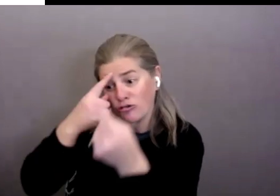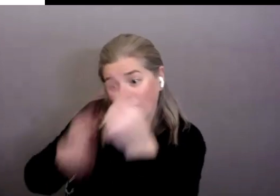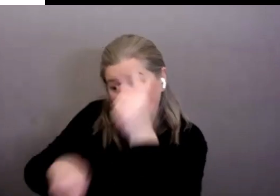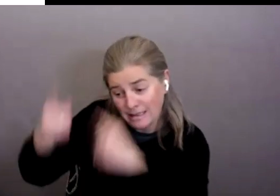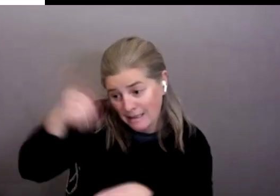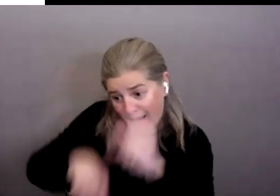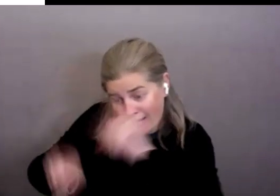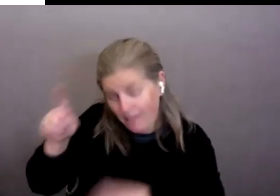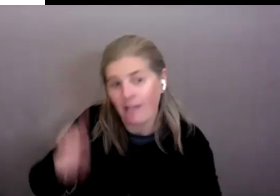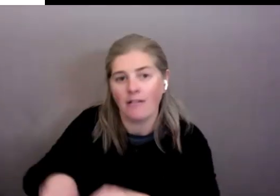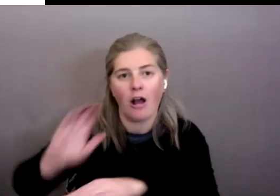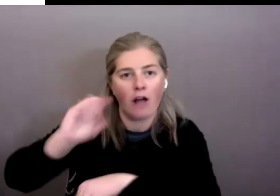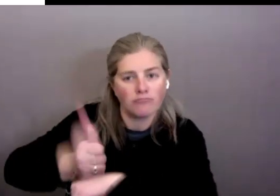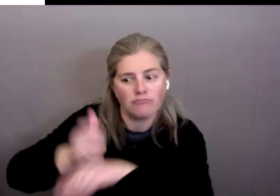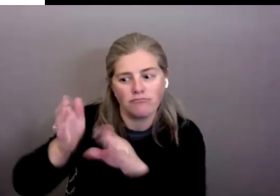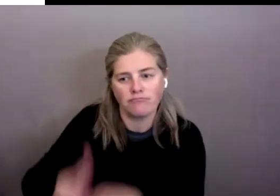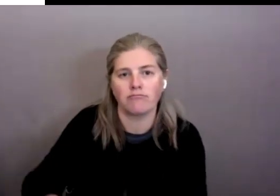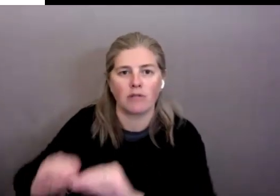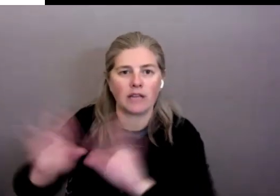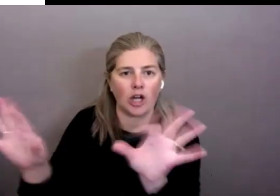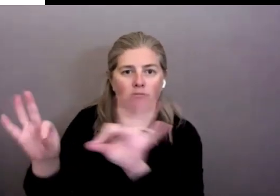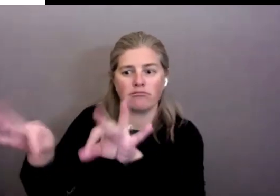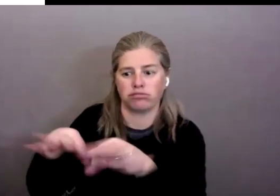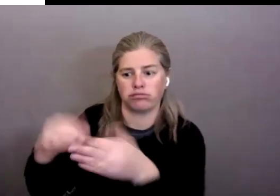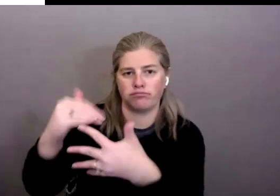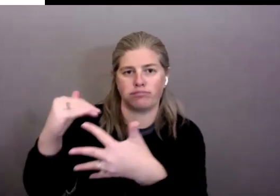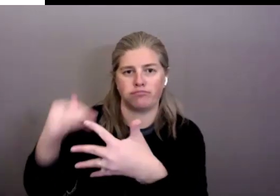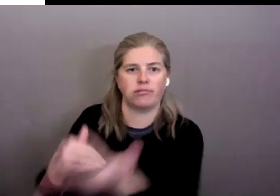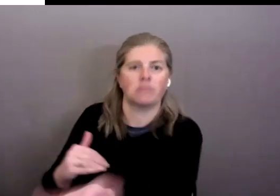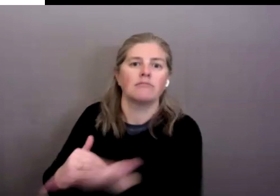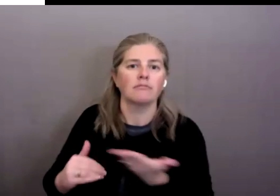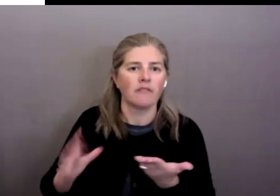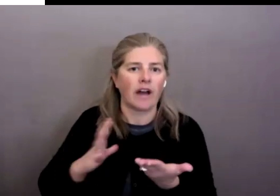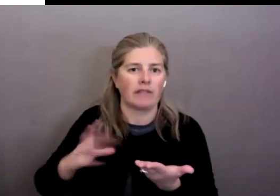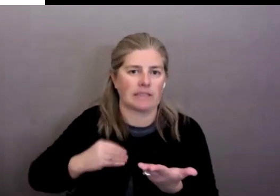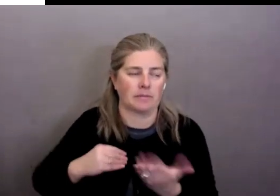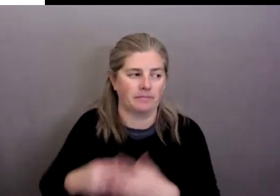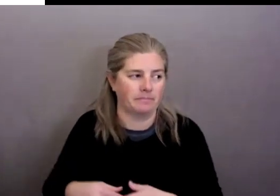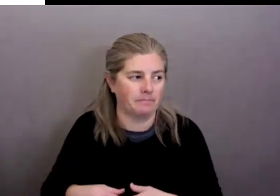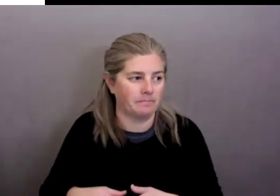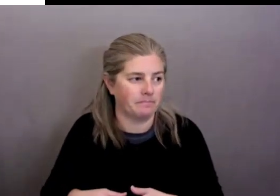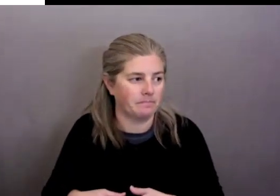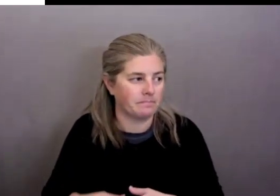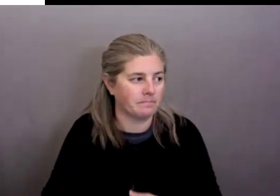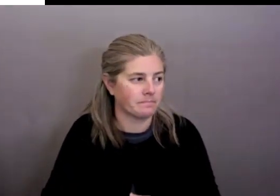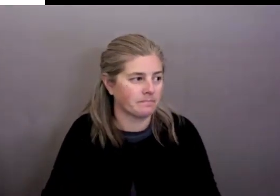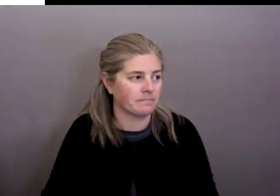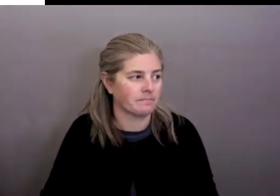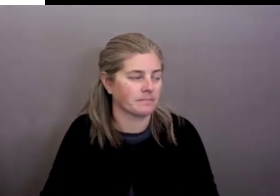the arrangement are clearly laid out. Next slide, please.